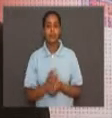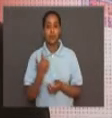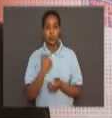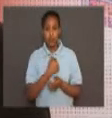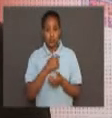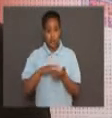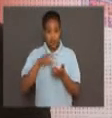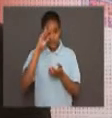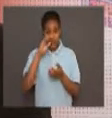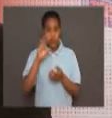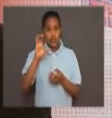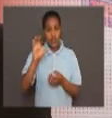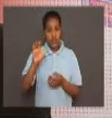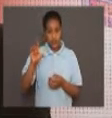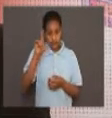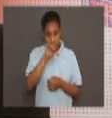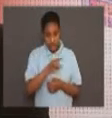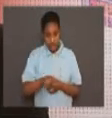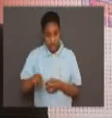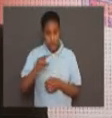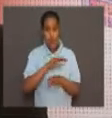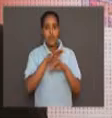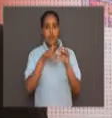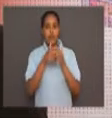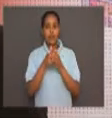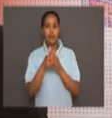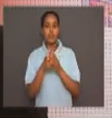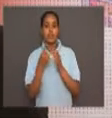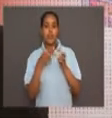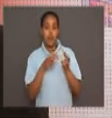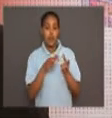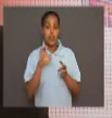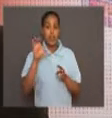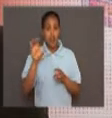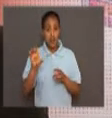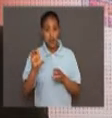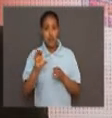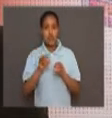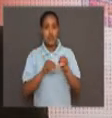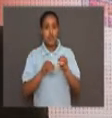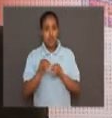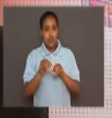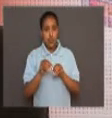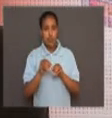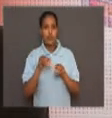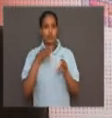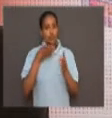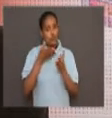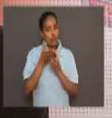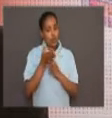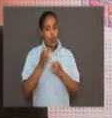We learned that the carbon cycle involves the ways carbon moves through